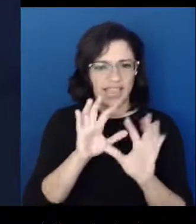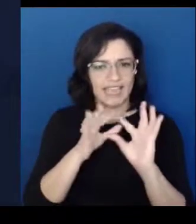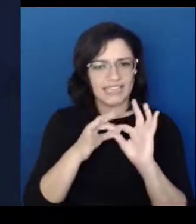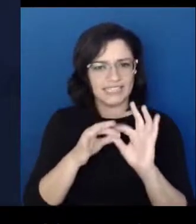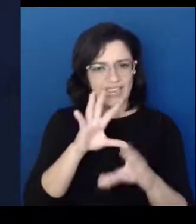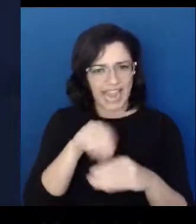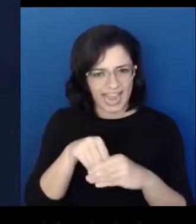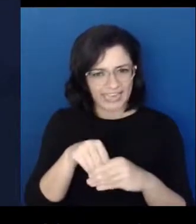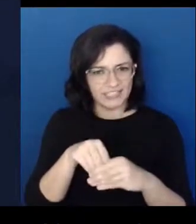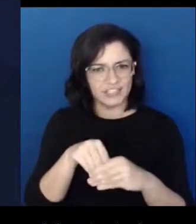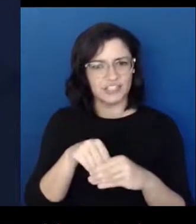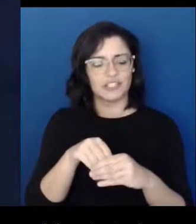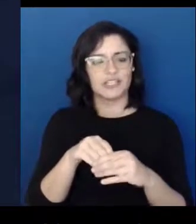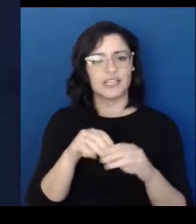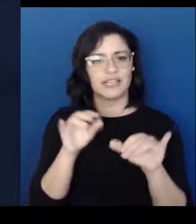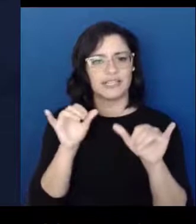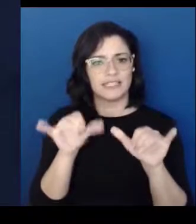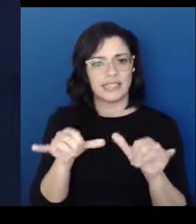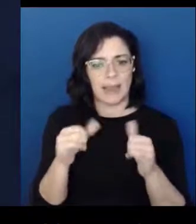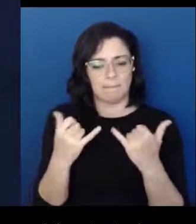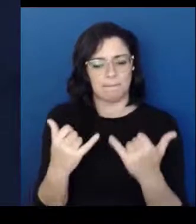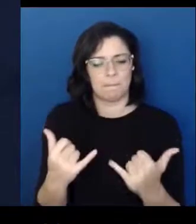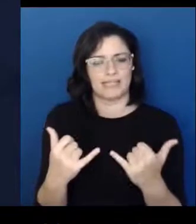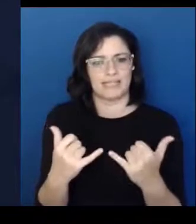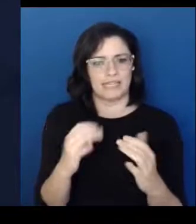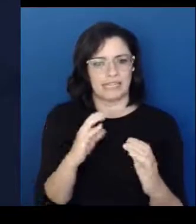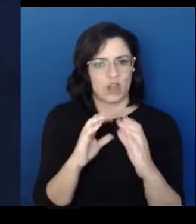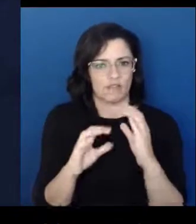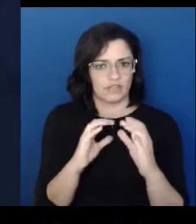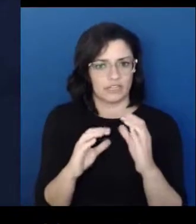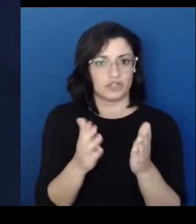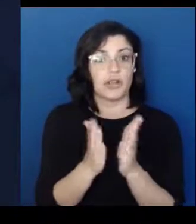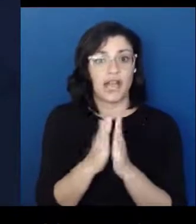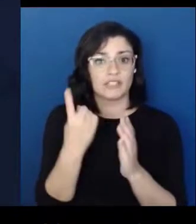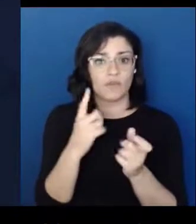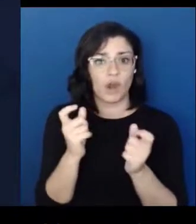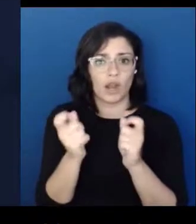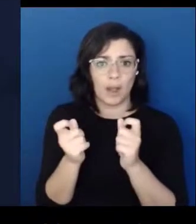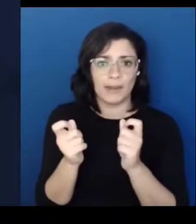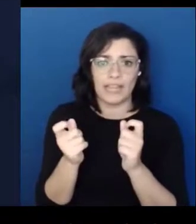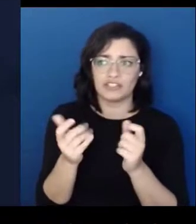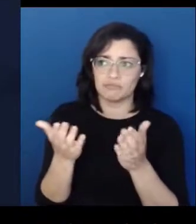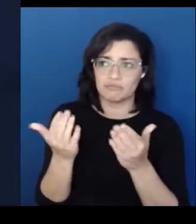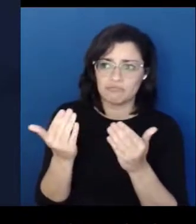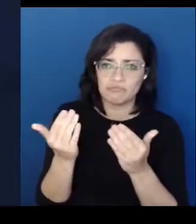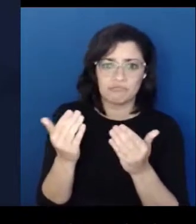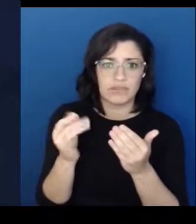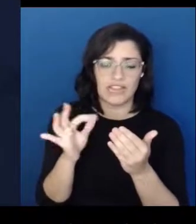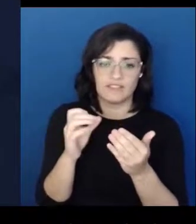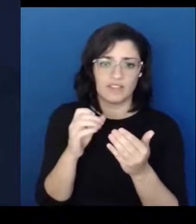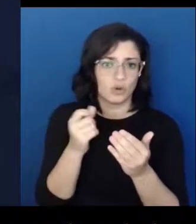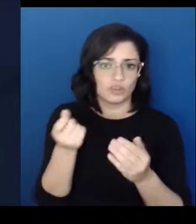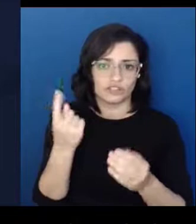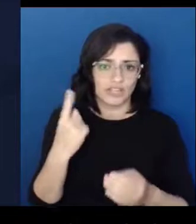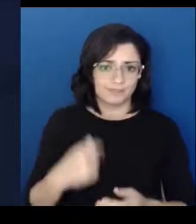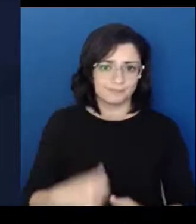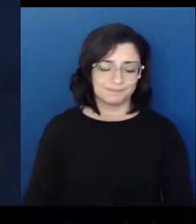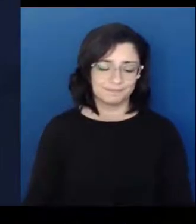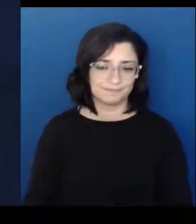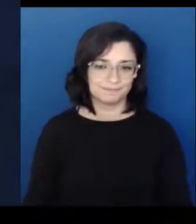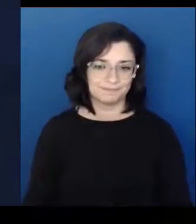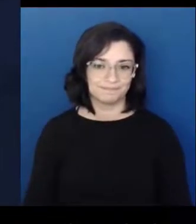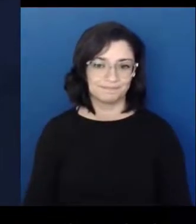and ask for accommodation if you're not following. So anyway, the third step to living skillfully is putting it